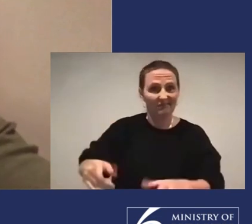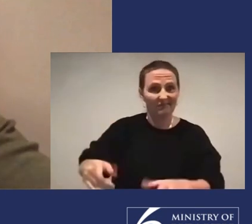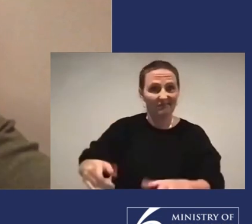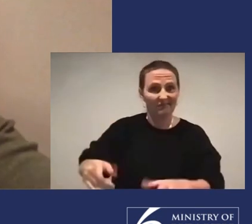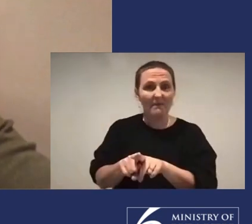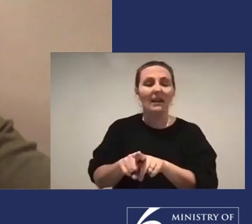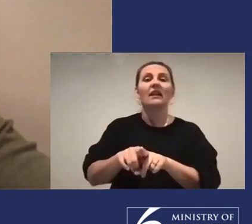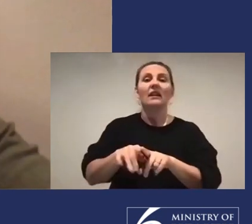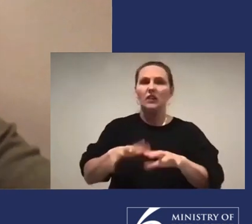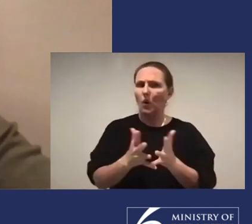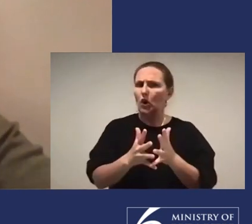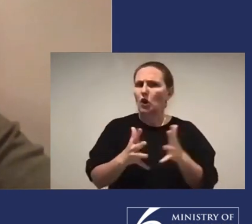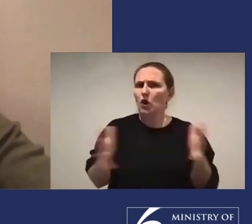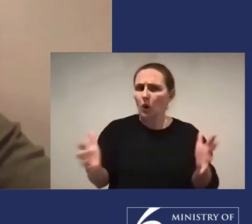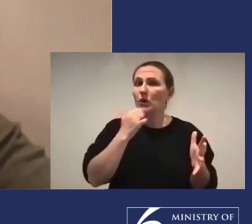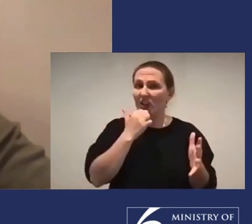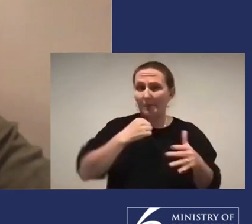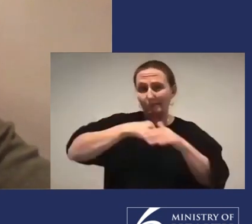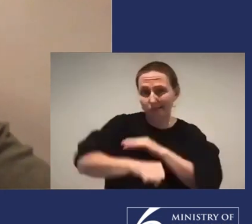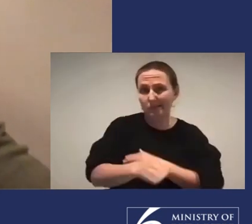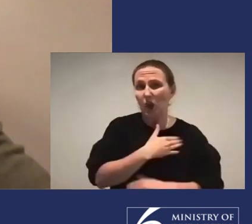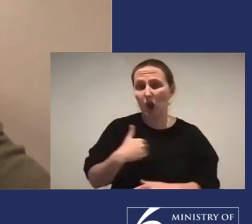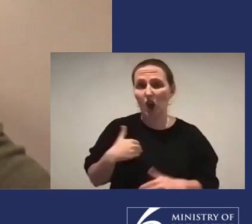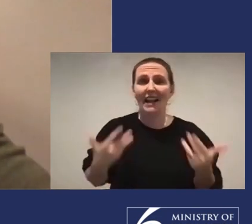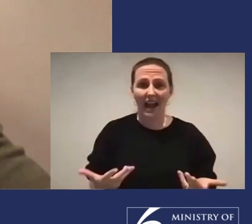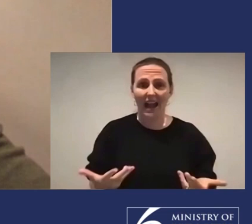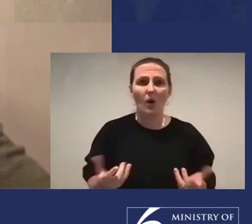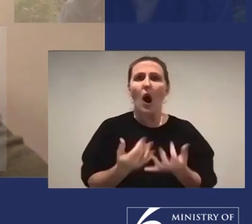of mums birthing early and a lot of babies going to the nursery.